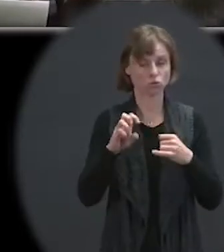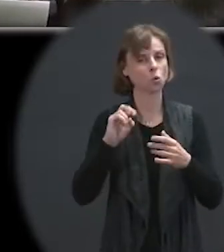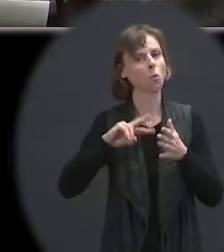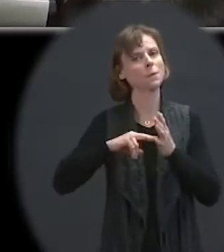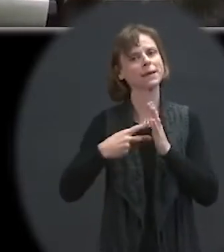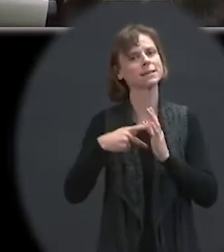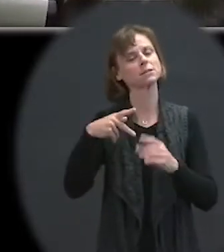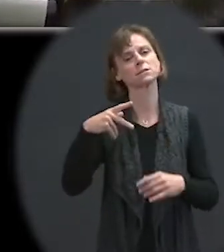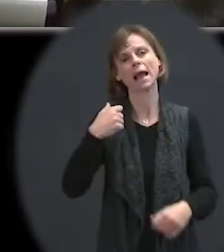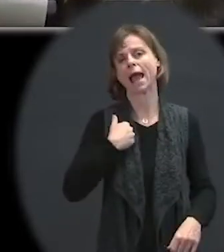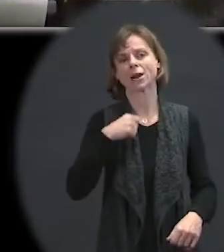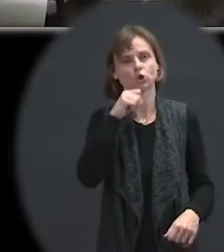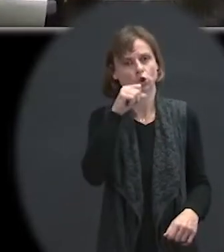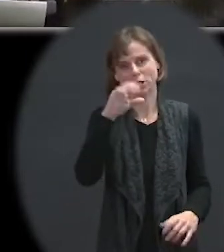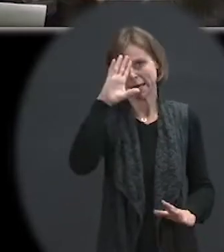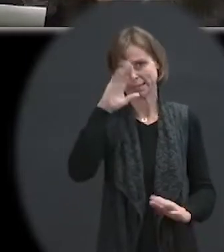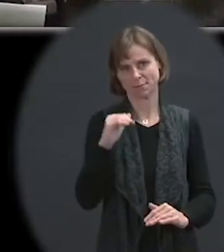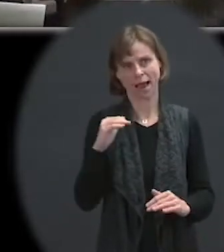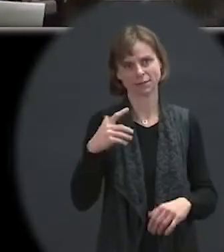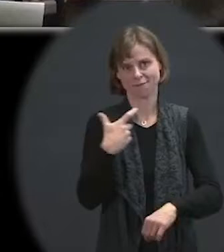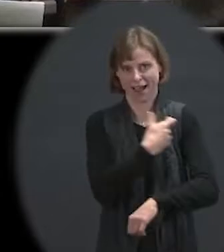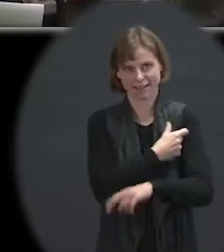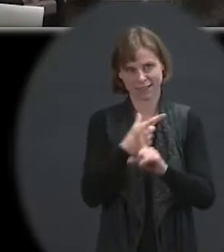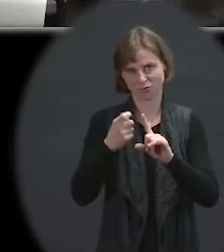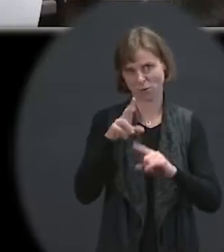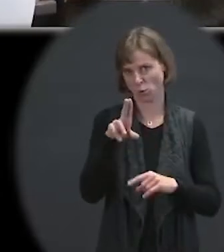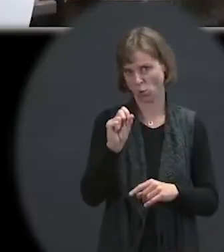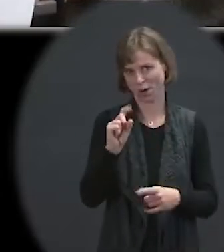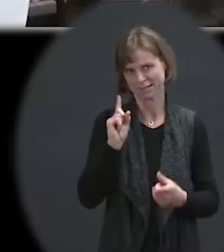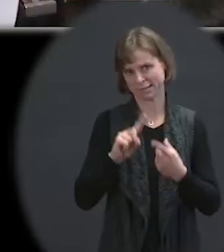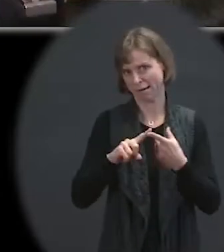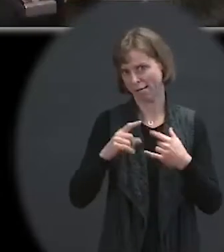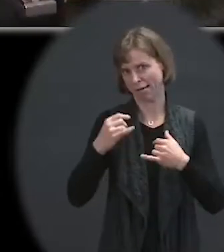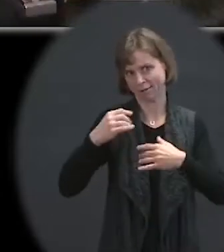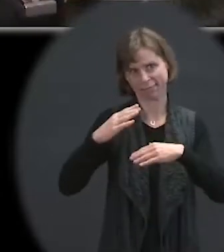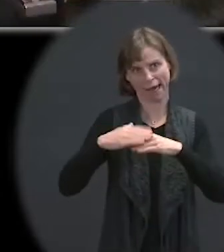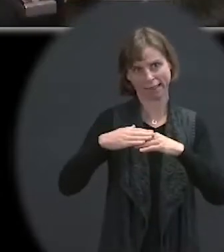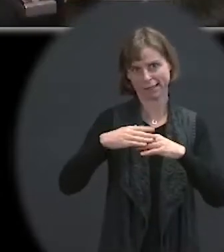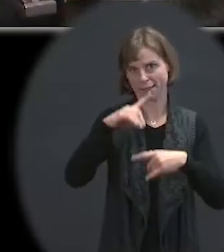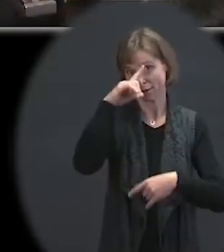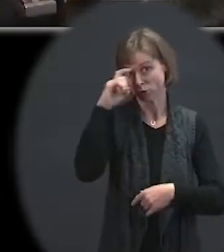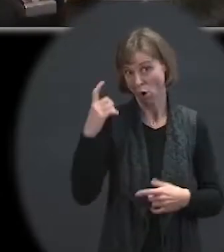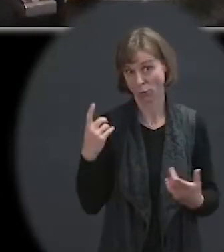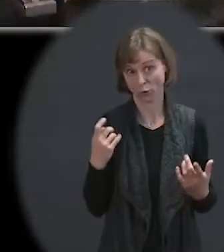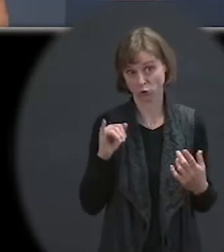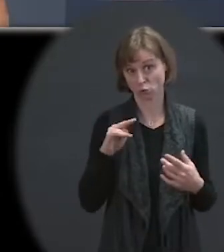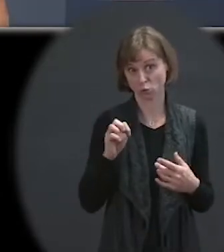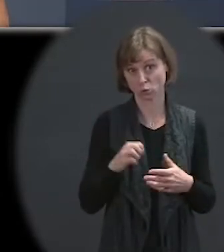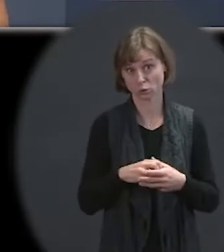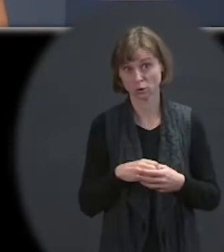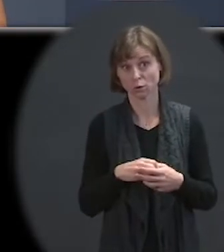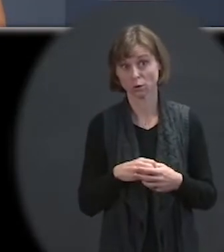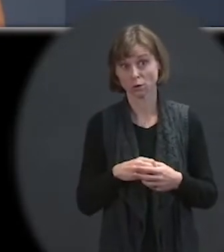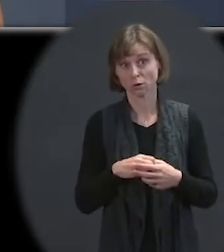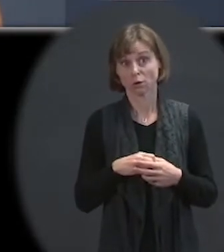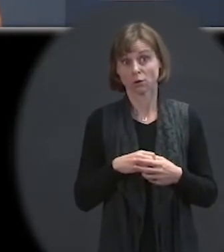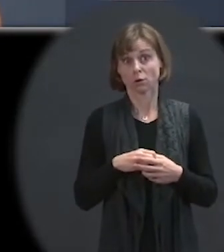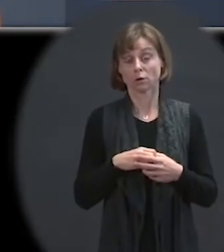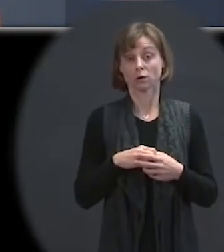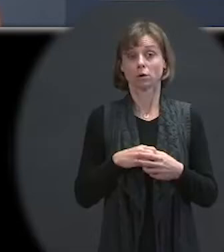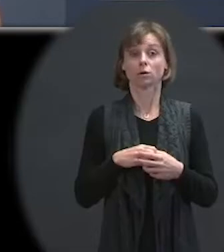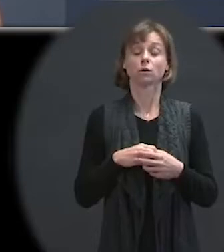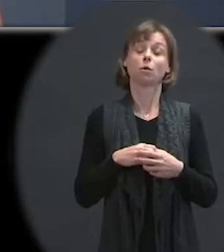not expect to get vaccines from the U.S. until at least this summer, until at least June? Well, the president's